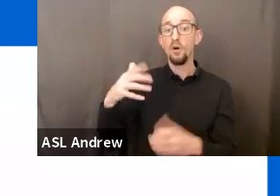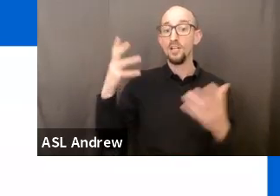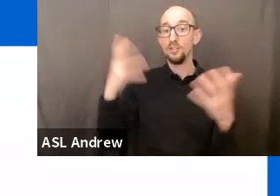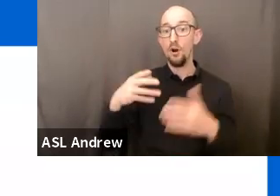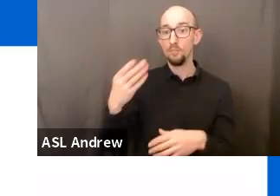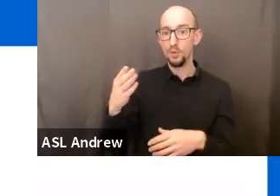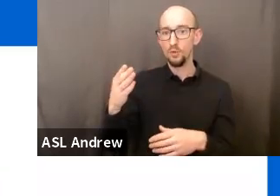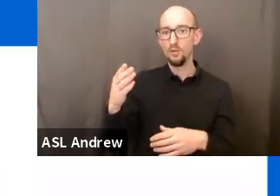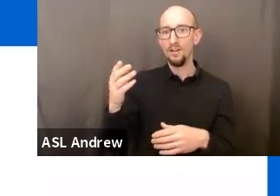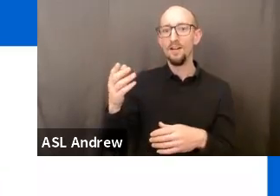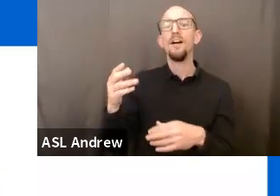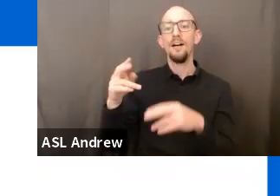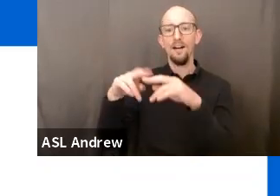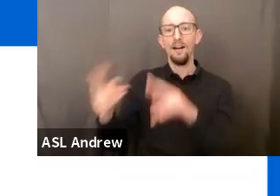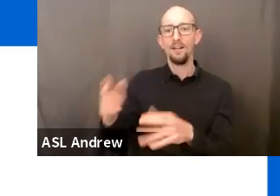tiers, excuse me.